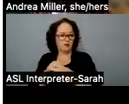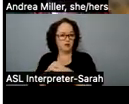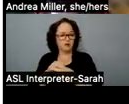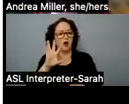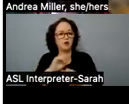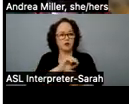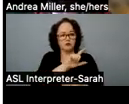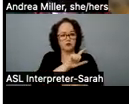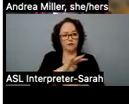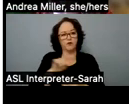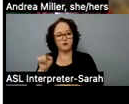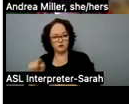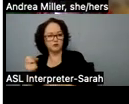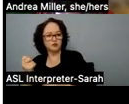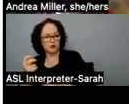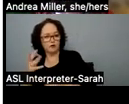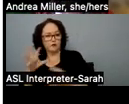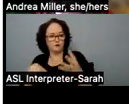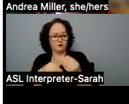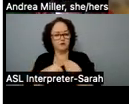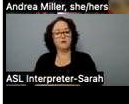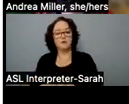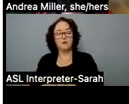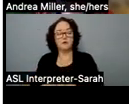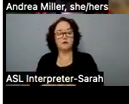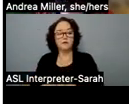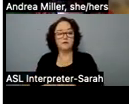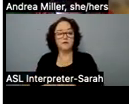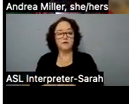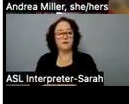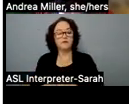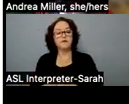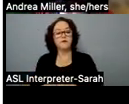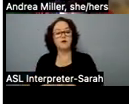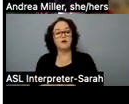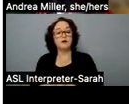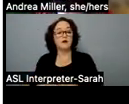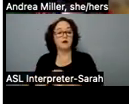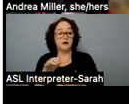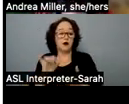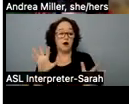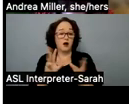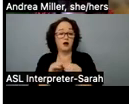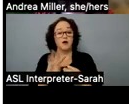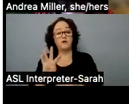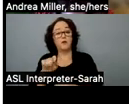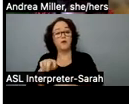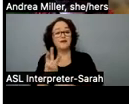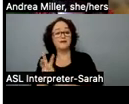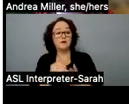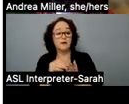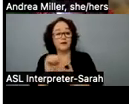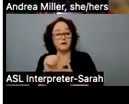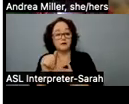development came together it's a $4.6 million project, and it came together with the low